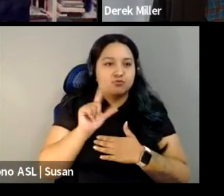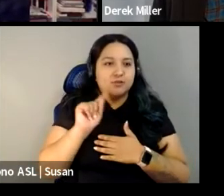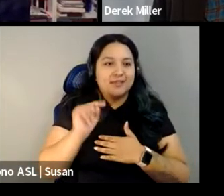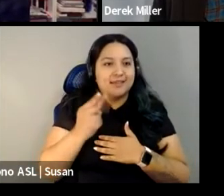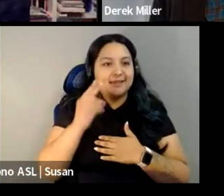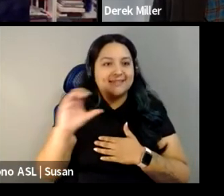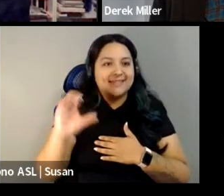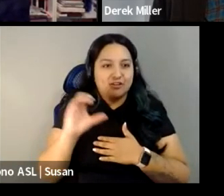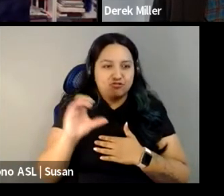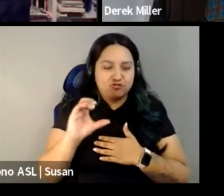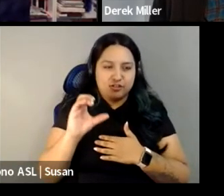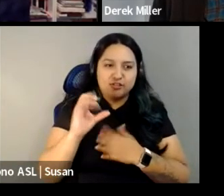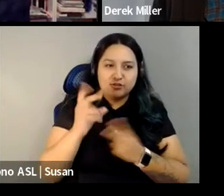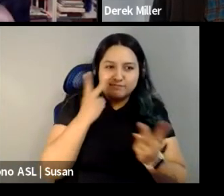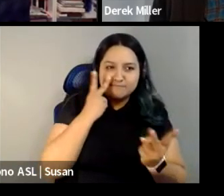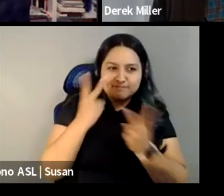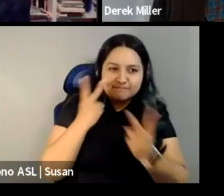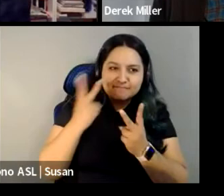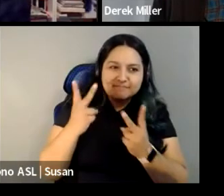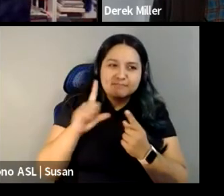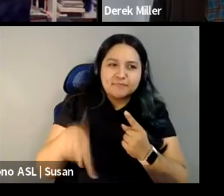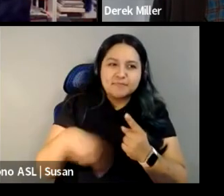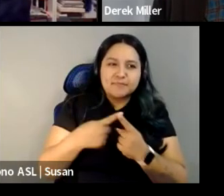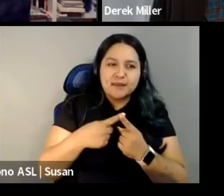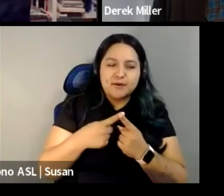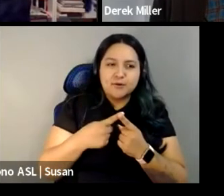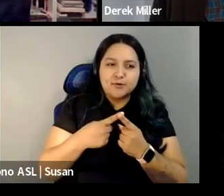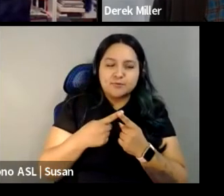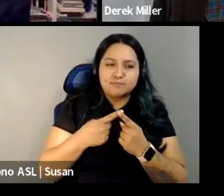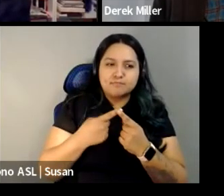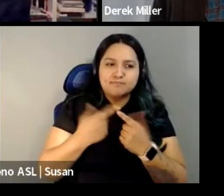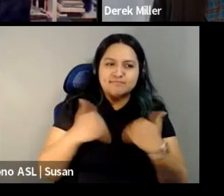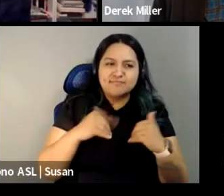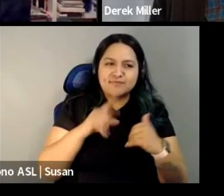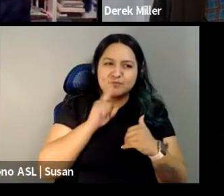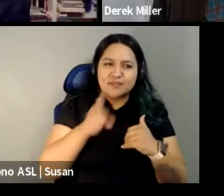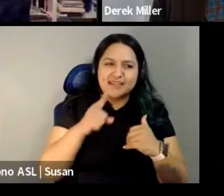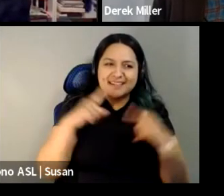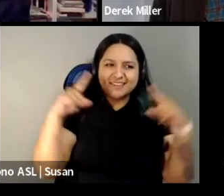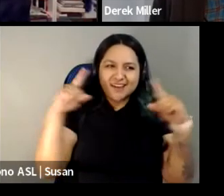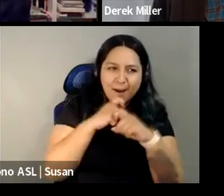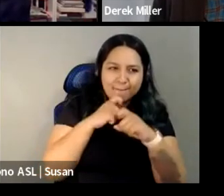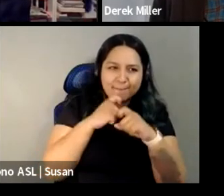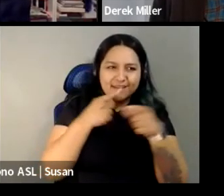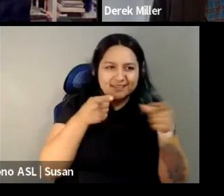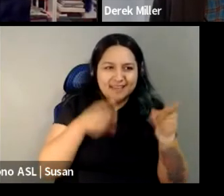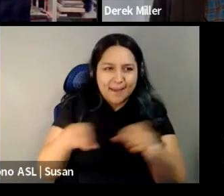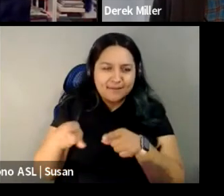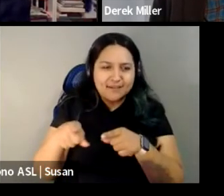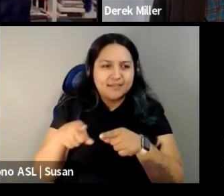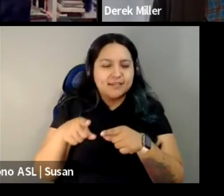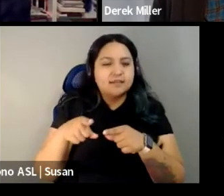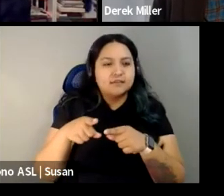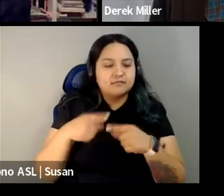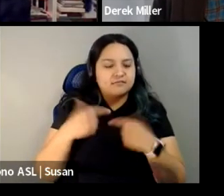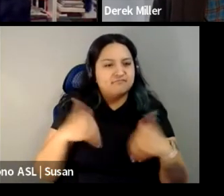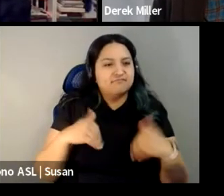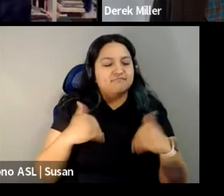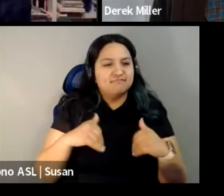imagery to identify these incredible complex tensions, I think is really illuminating and again